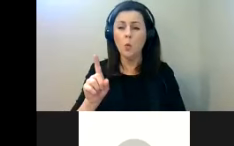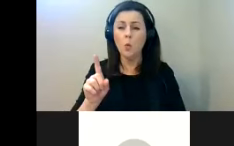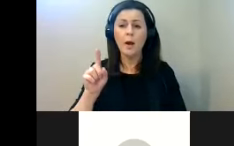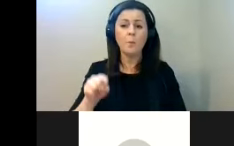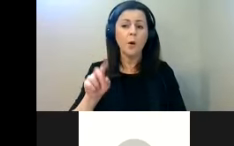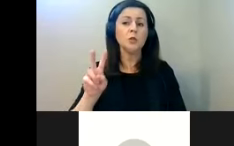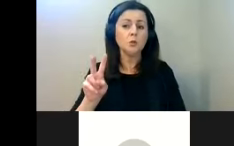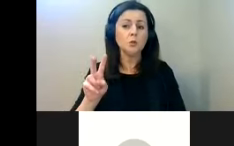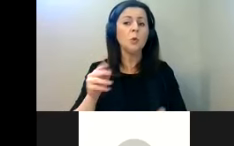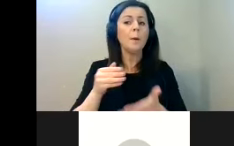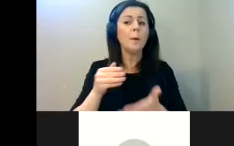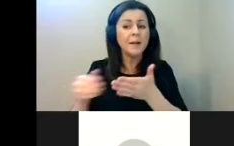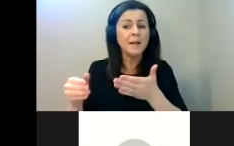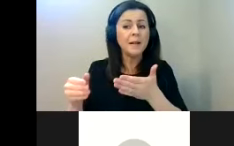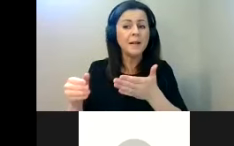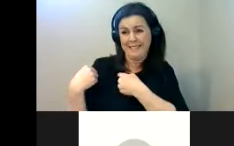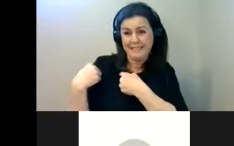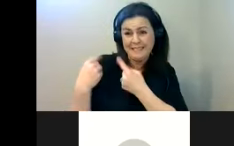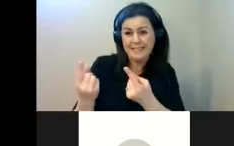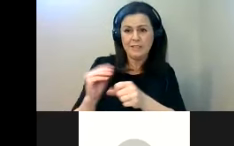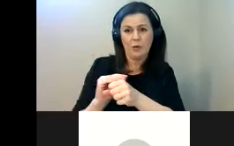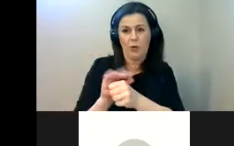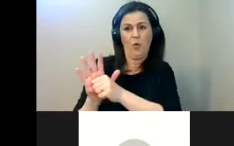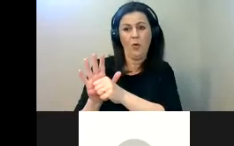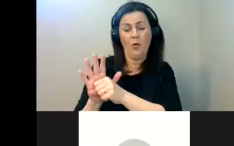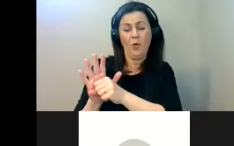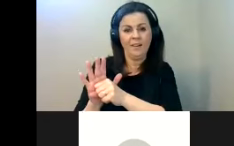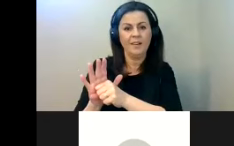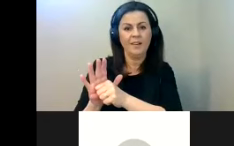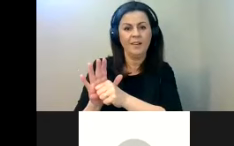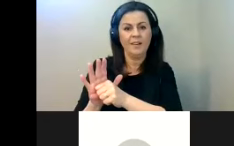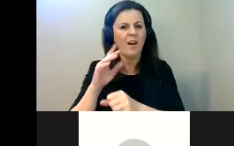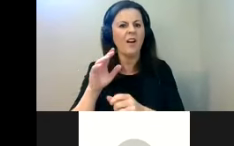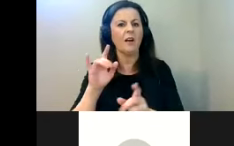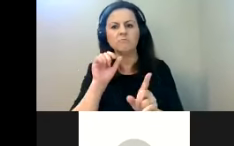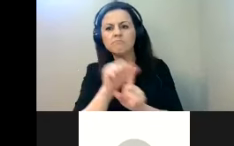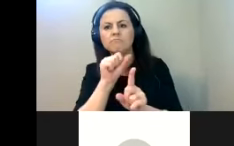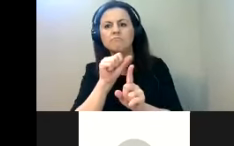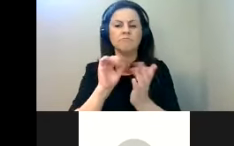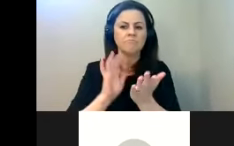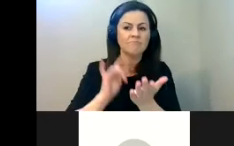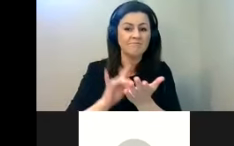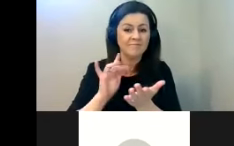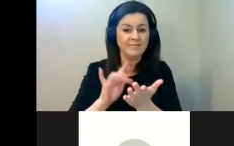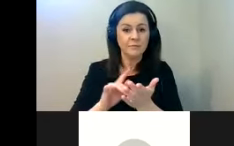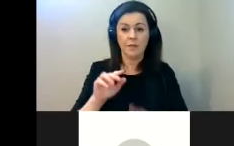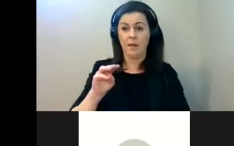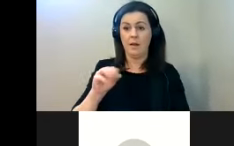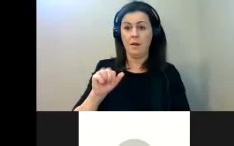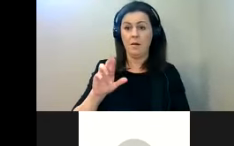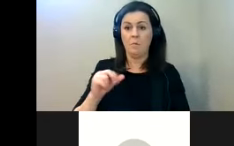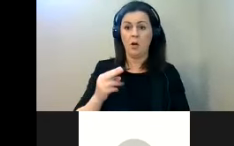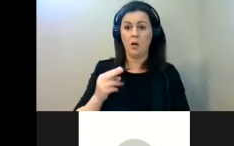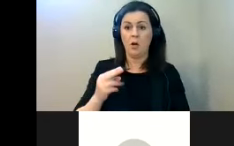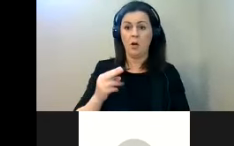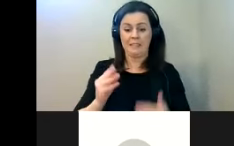of during COVID-19 because of related scams. Between March 6th and May 1st, the center has